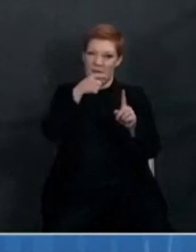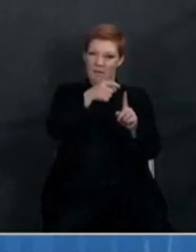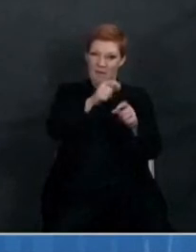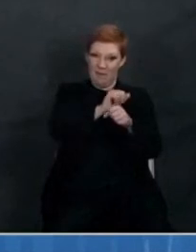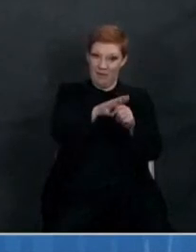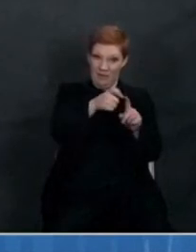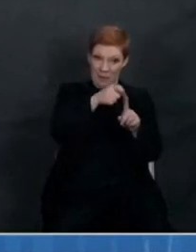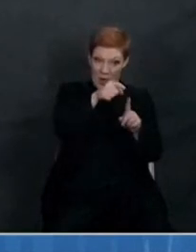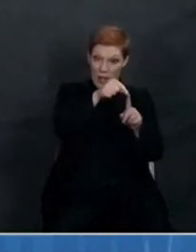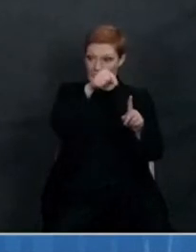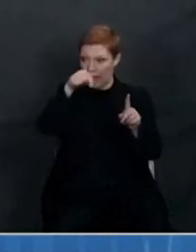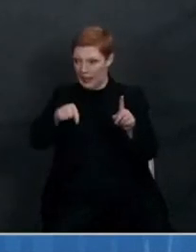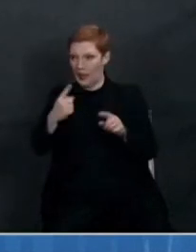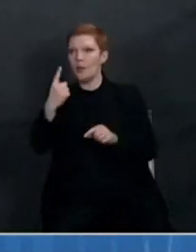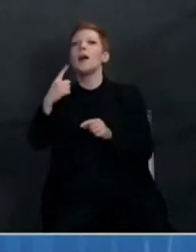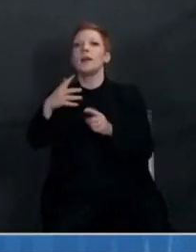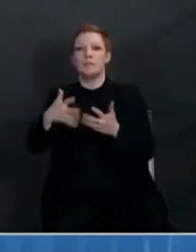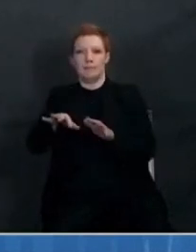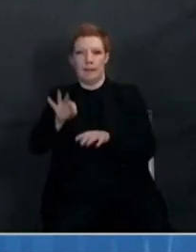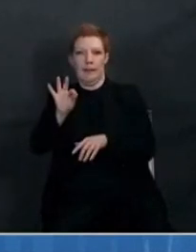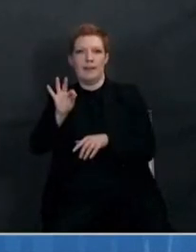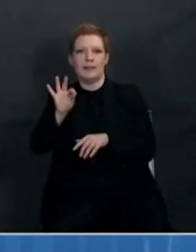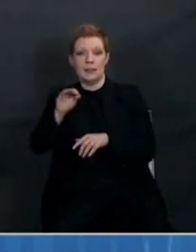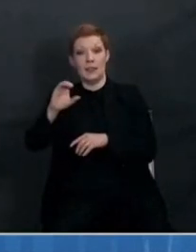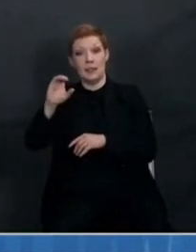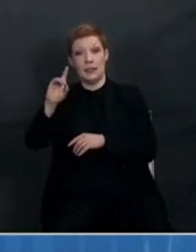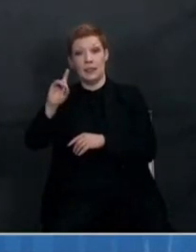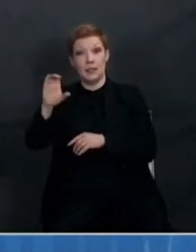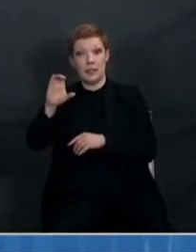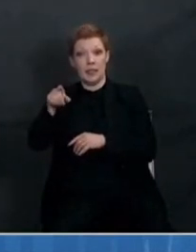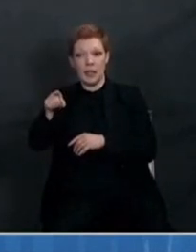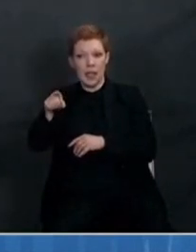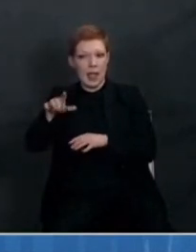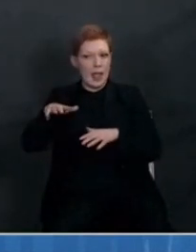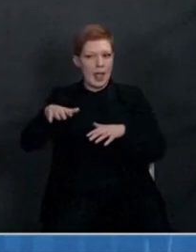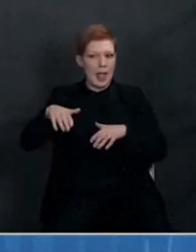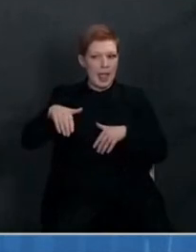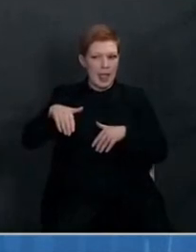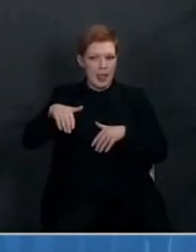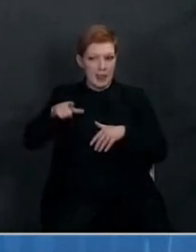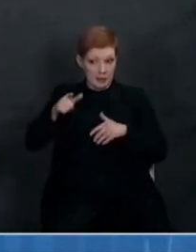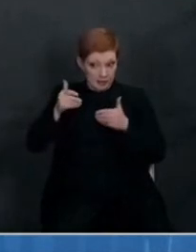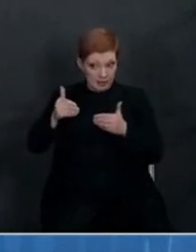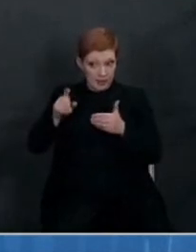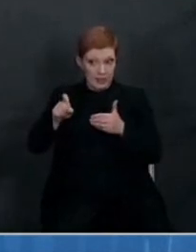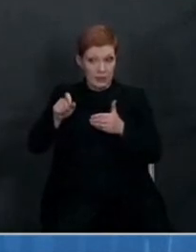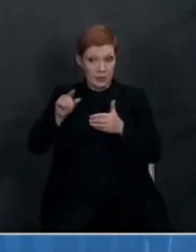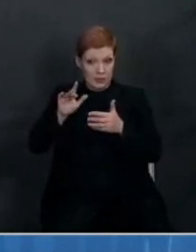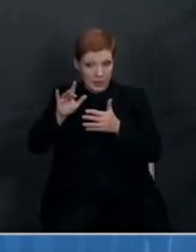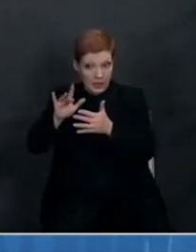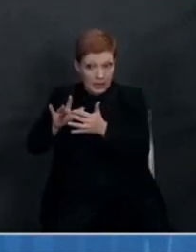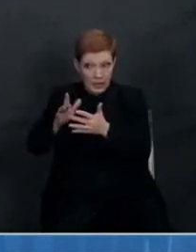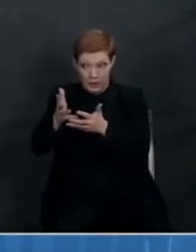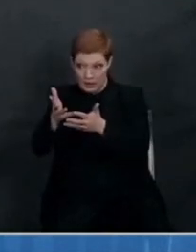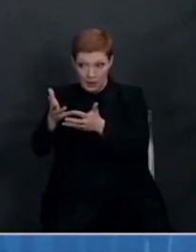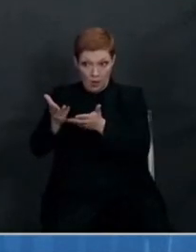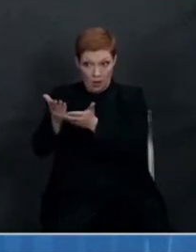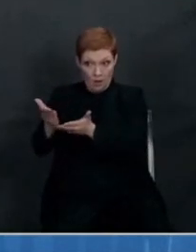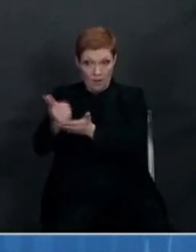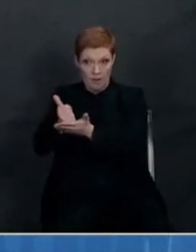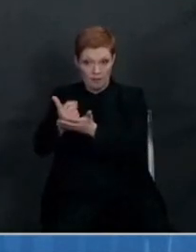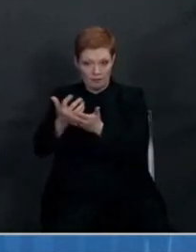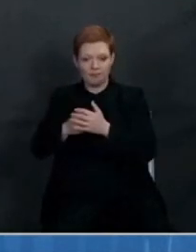not currently providing technical assistance in this case, but stands ready to assist if the state requests. CDC has been working